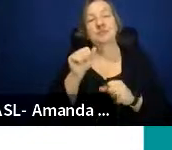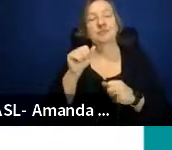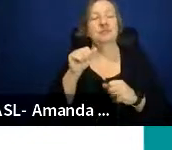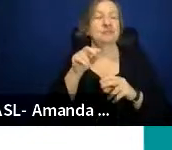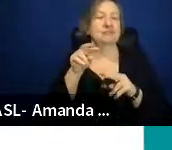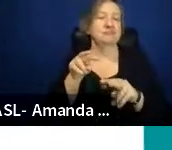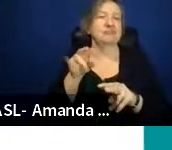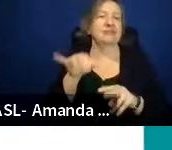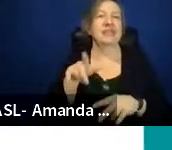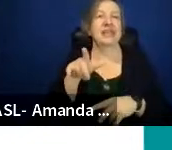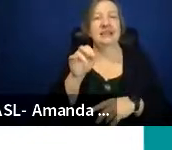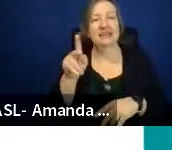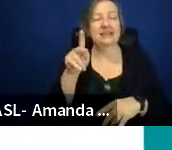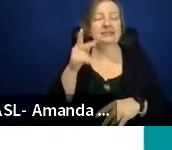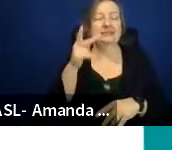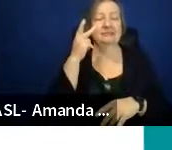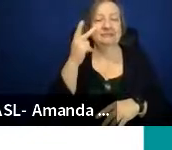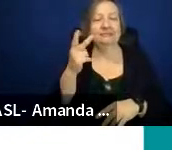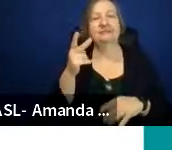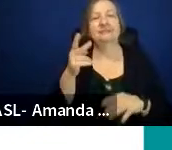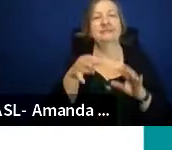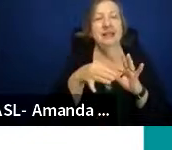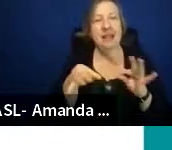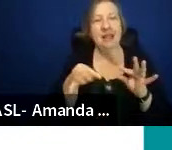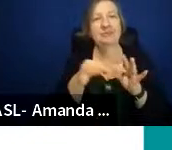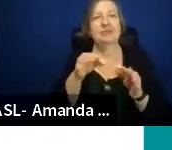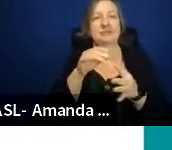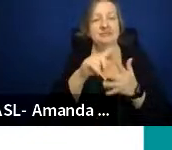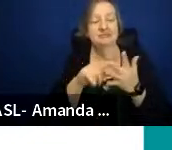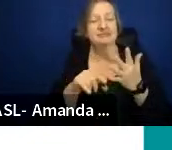Spanish captions in a separate browser window.